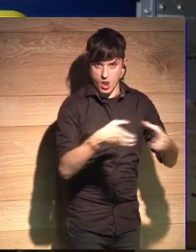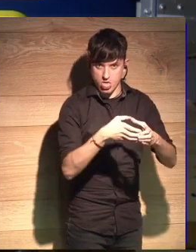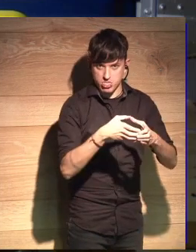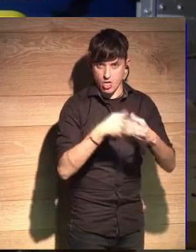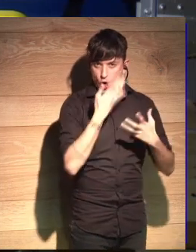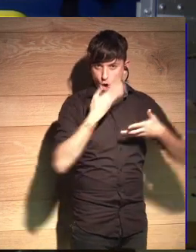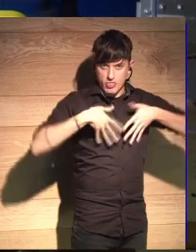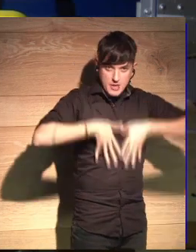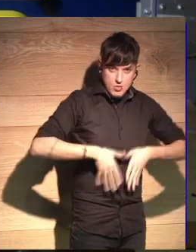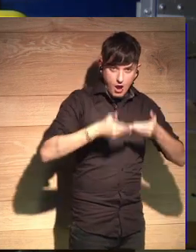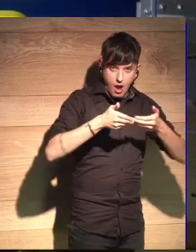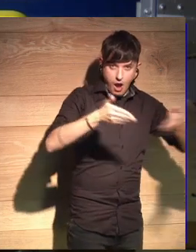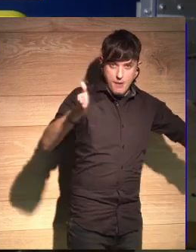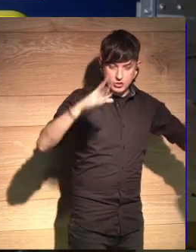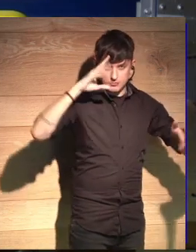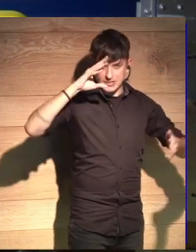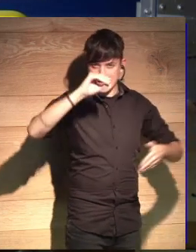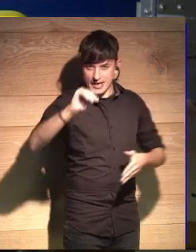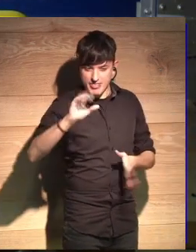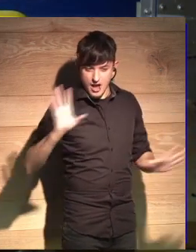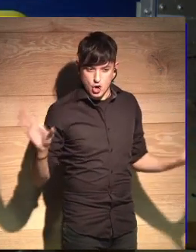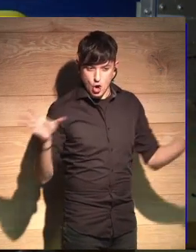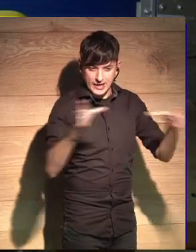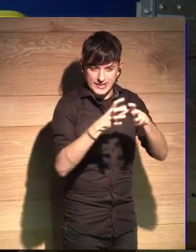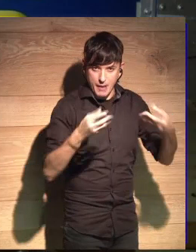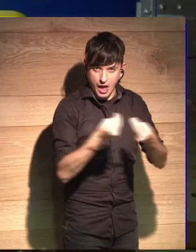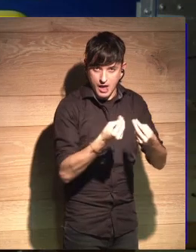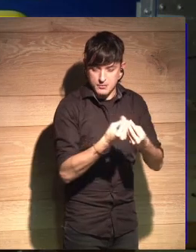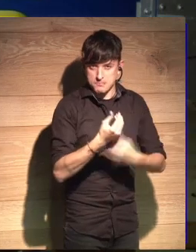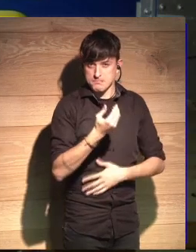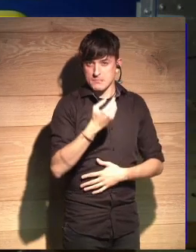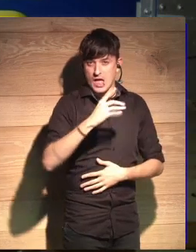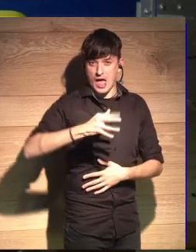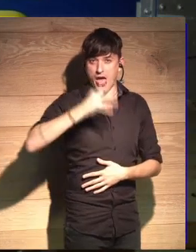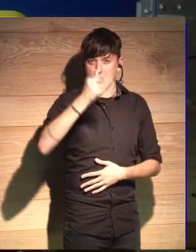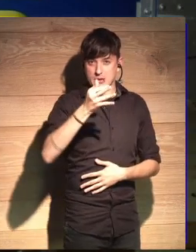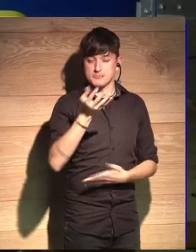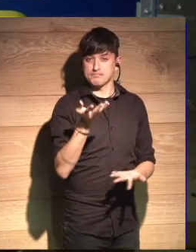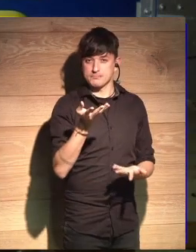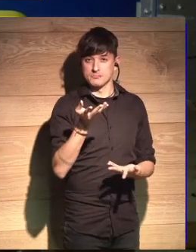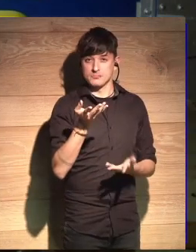not a magazine. We are a community of open knowledge and of